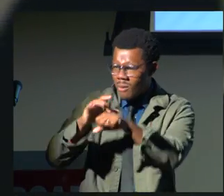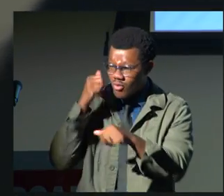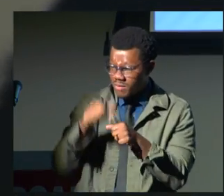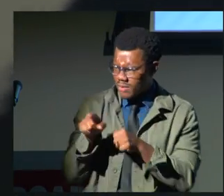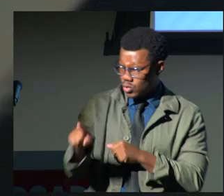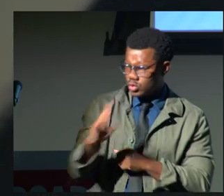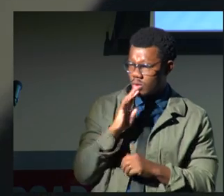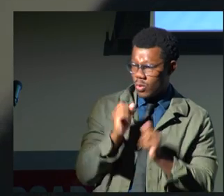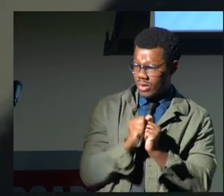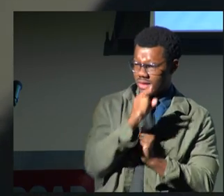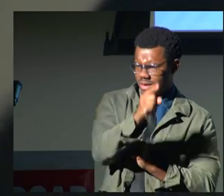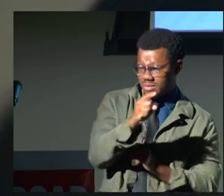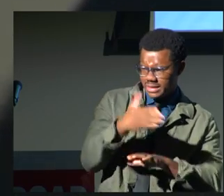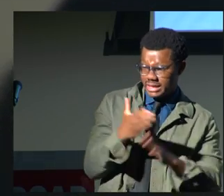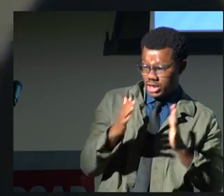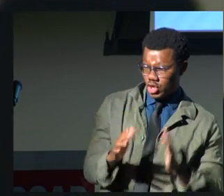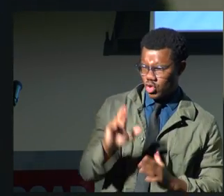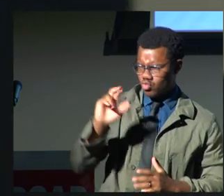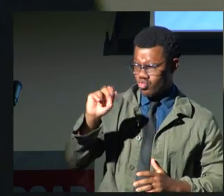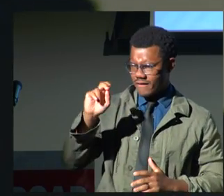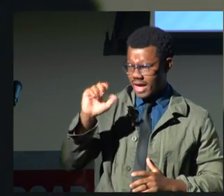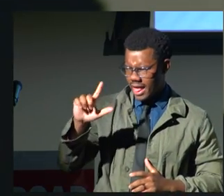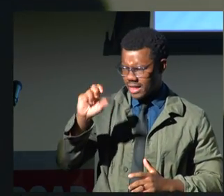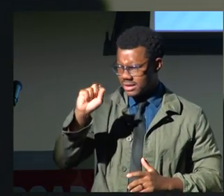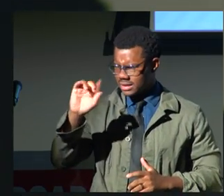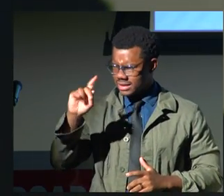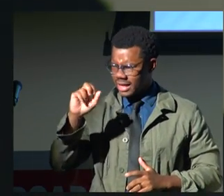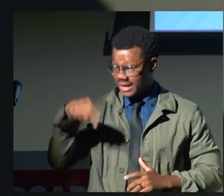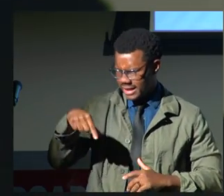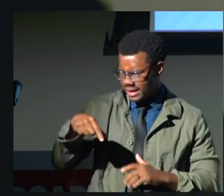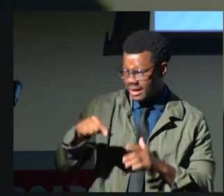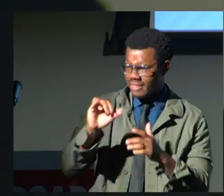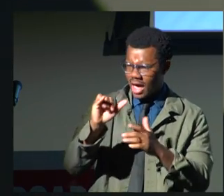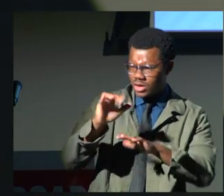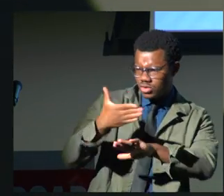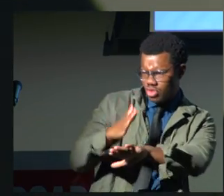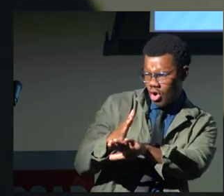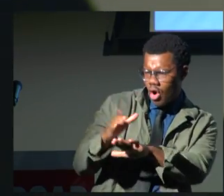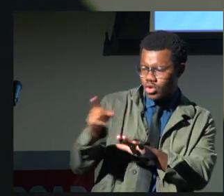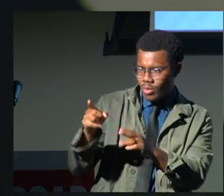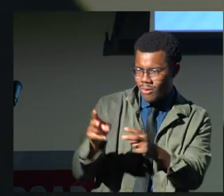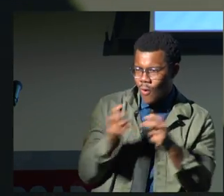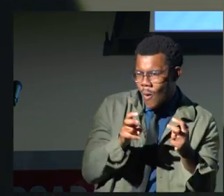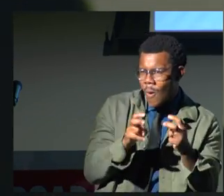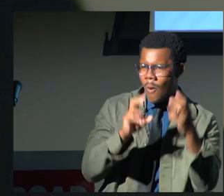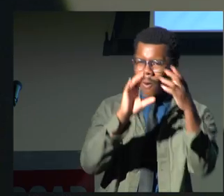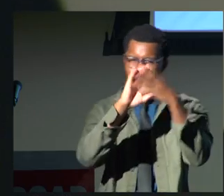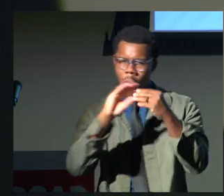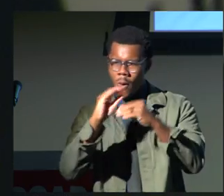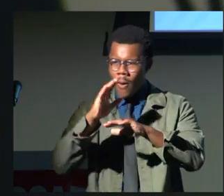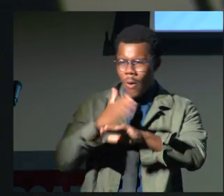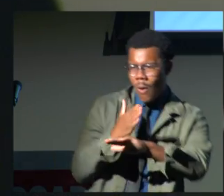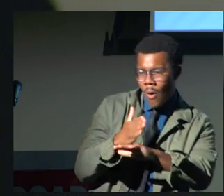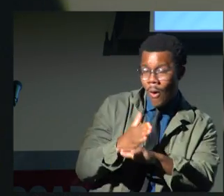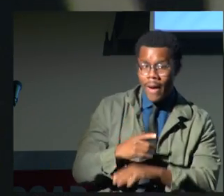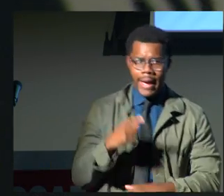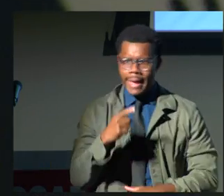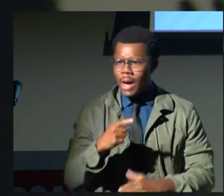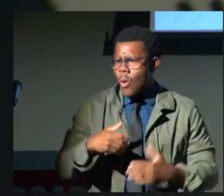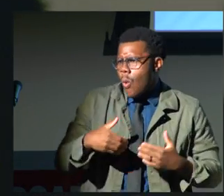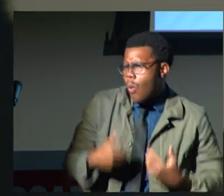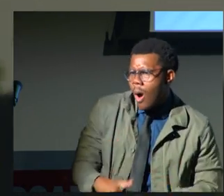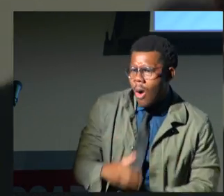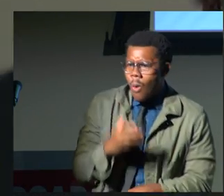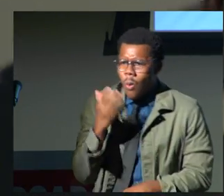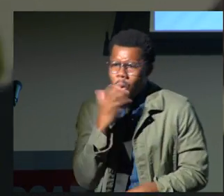said, you see that bit right there? Yeah. That's that song. And then you started to sing a song from one of his famous acts. Yeah. And he was like, woo! He was blown